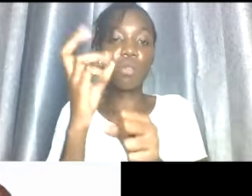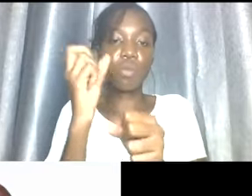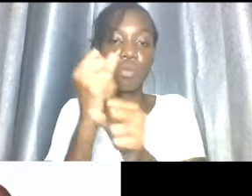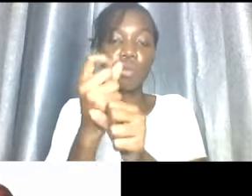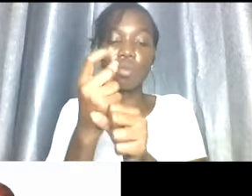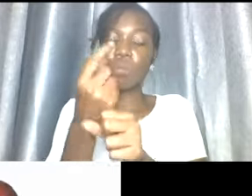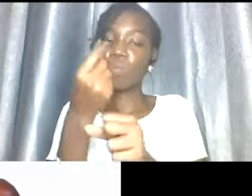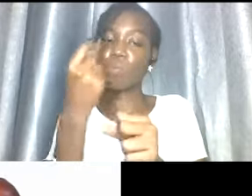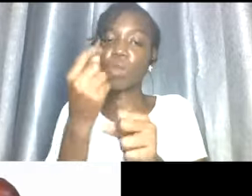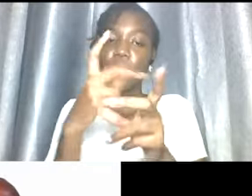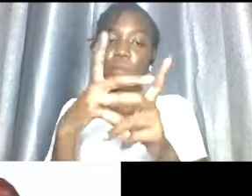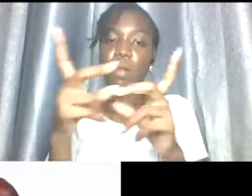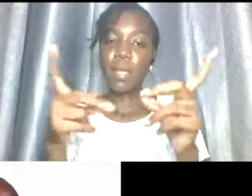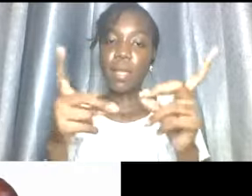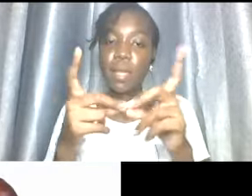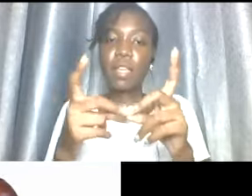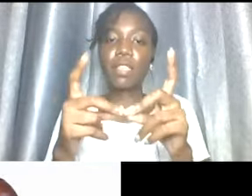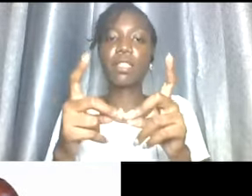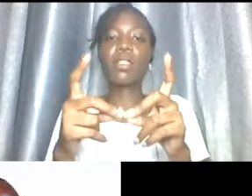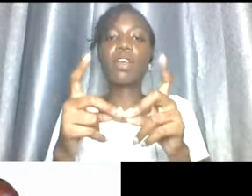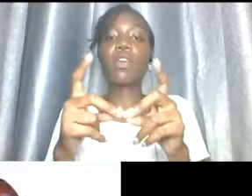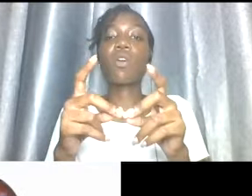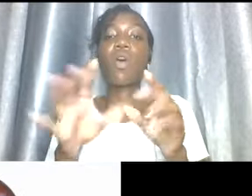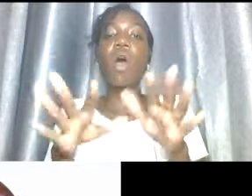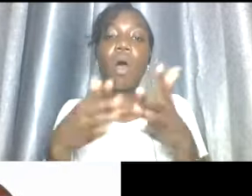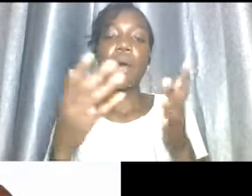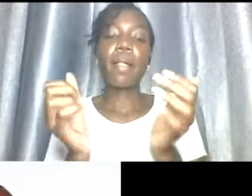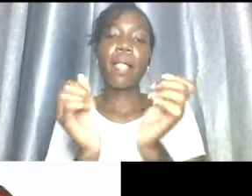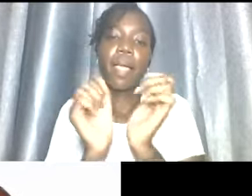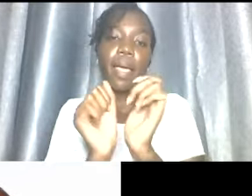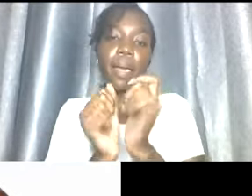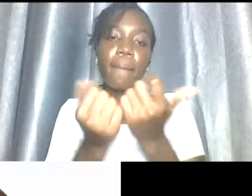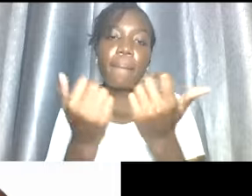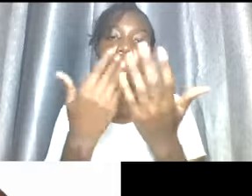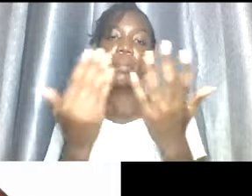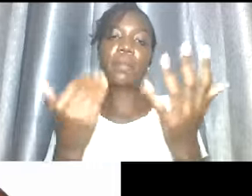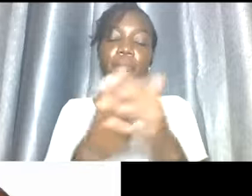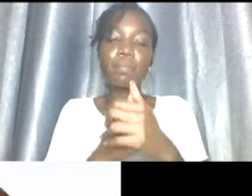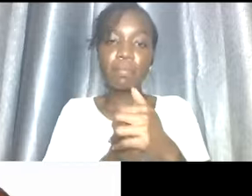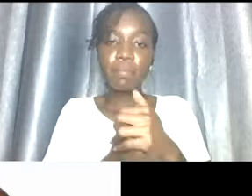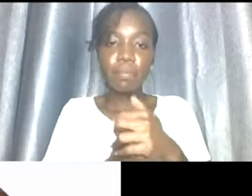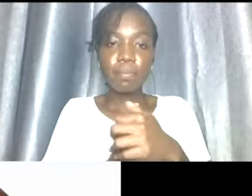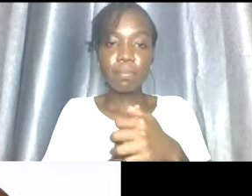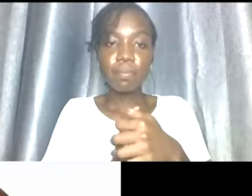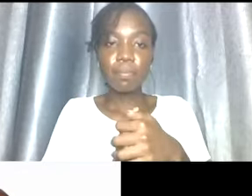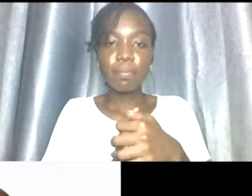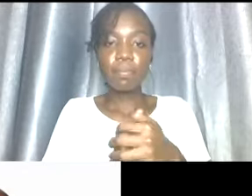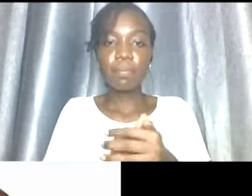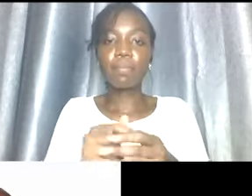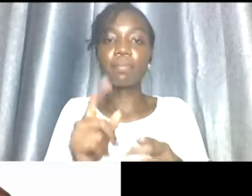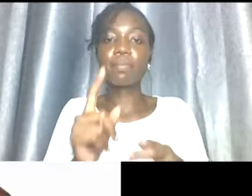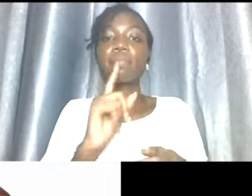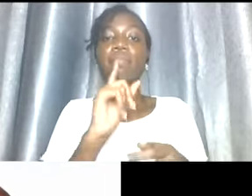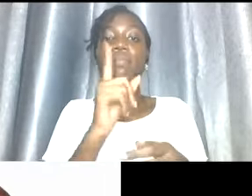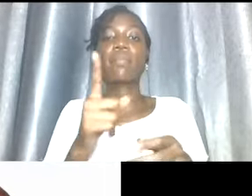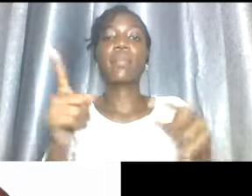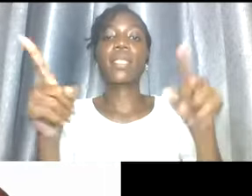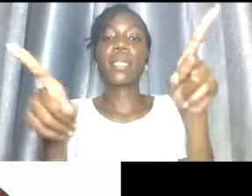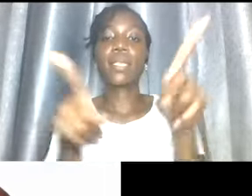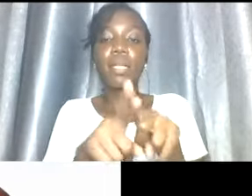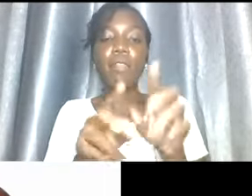of just supplying the equipment rental to customers. So as diverse as you can have